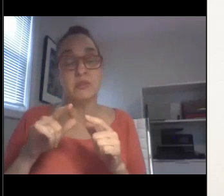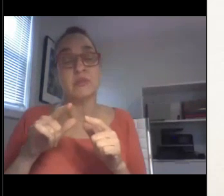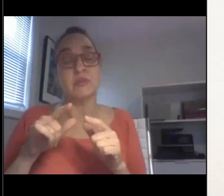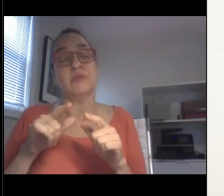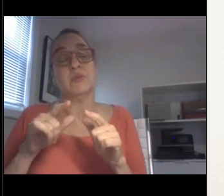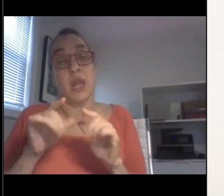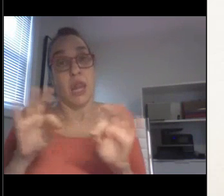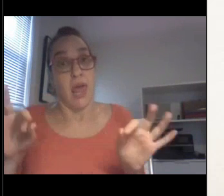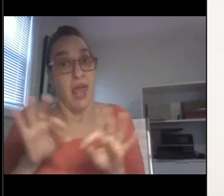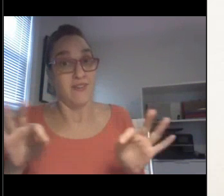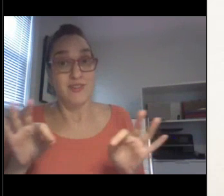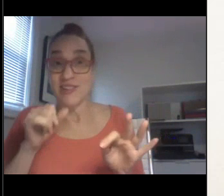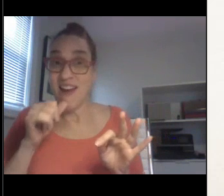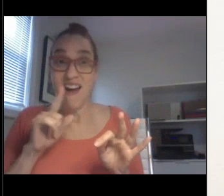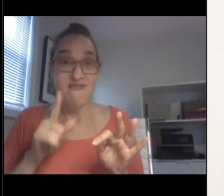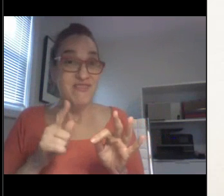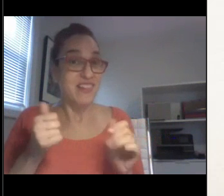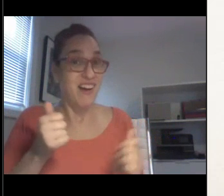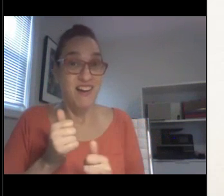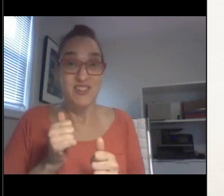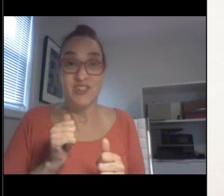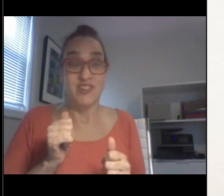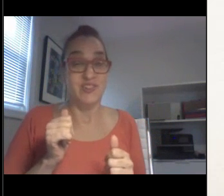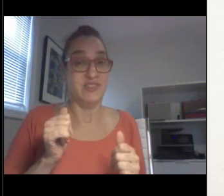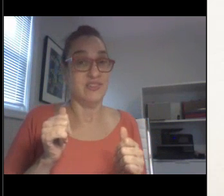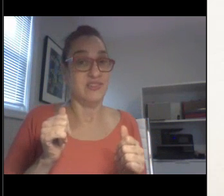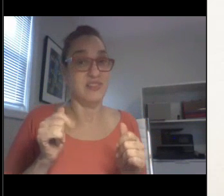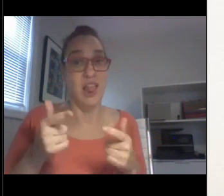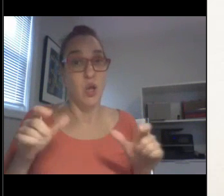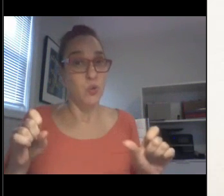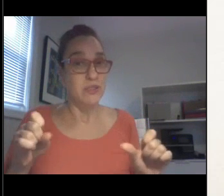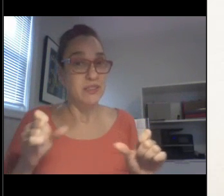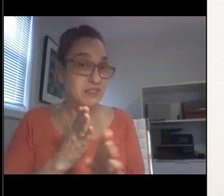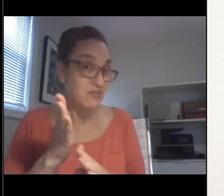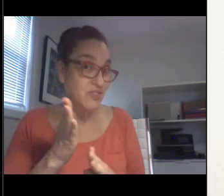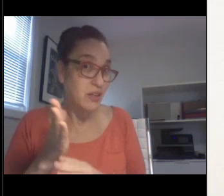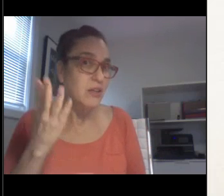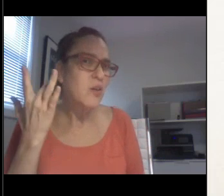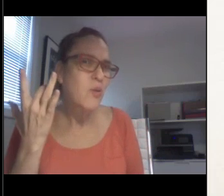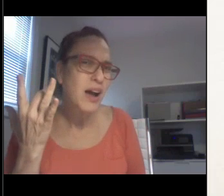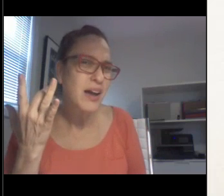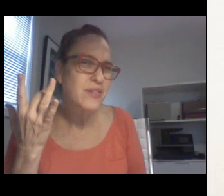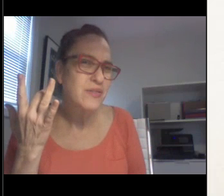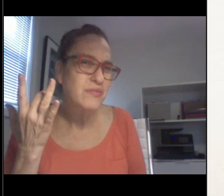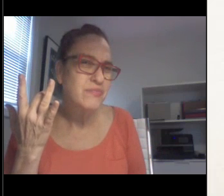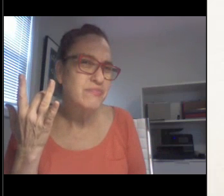linguists actually exist within a linguistics department. Why do you think that is?